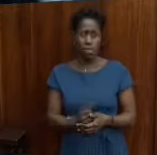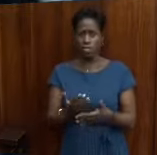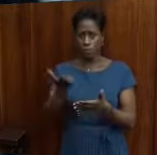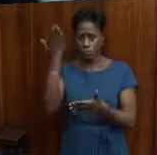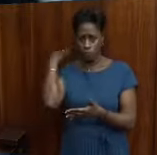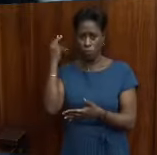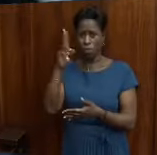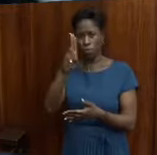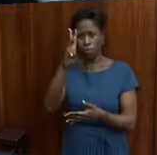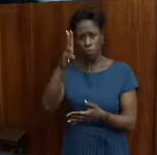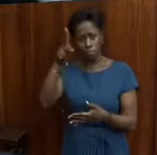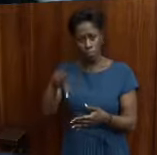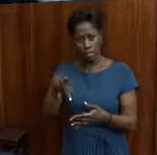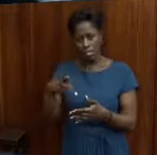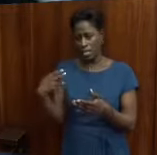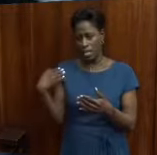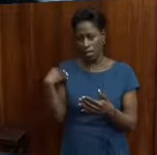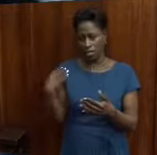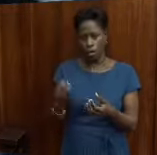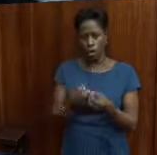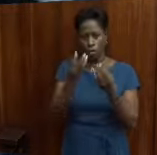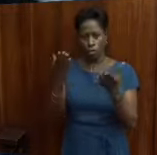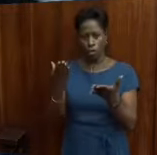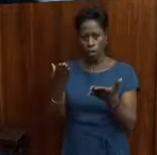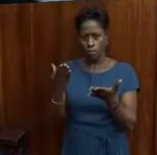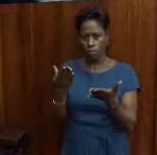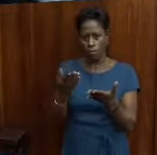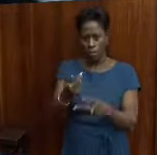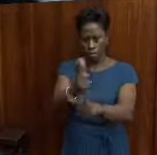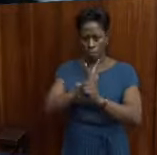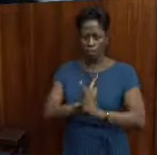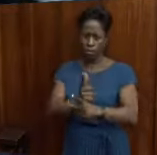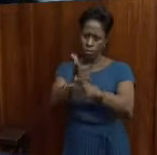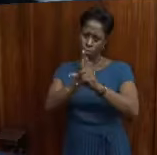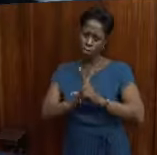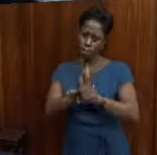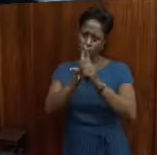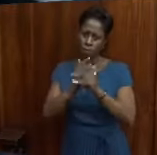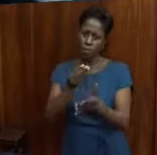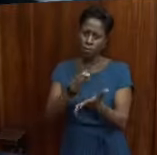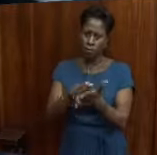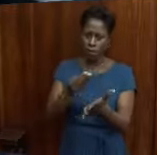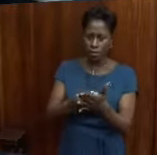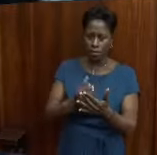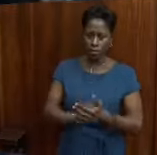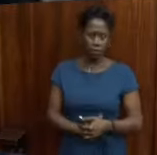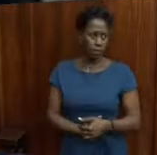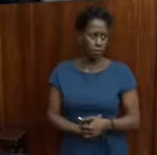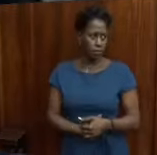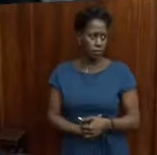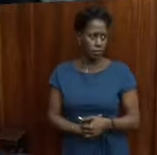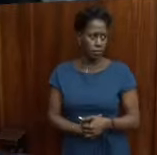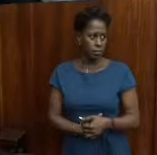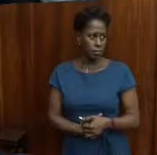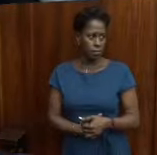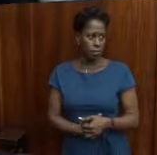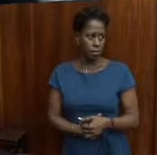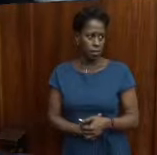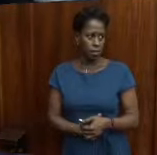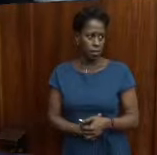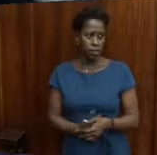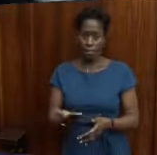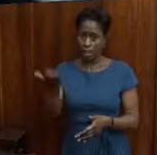administration, COVID-related borrowings from regional international creditors amounted to $223 million. And as of July